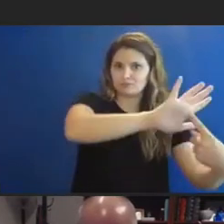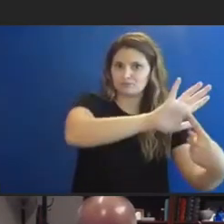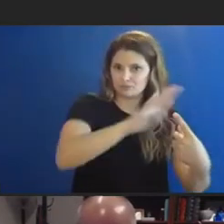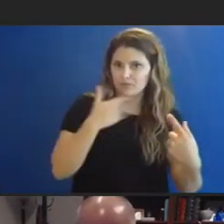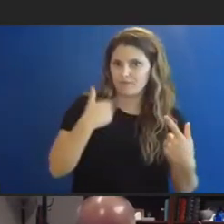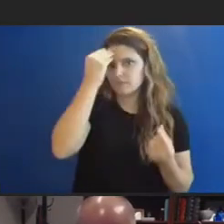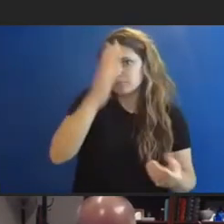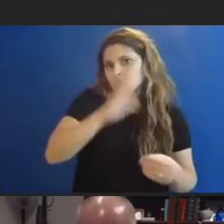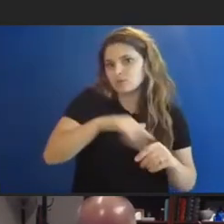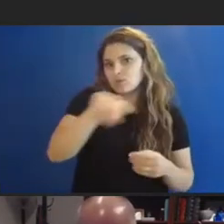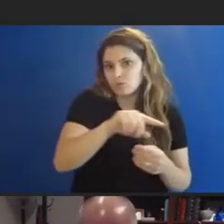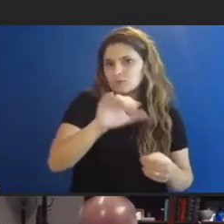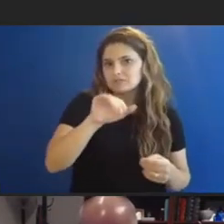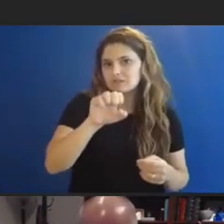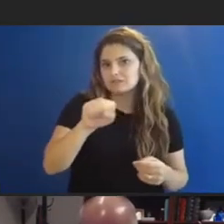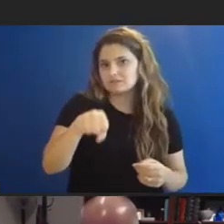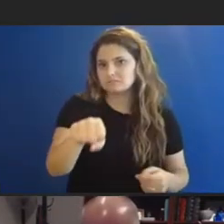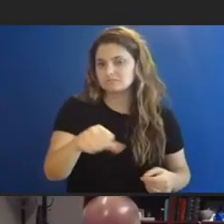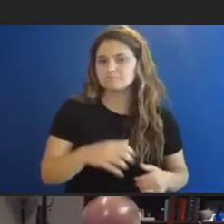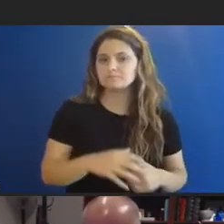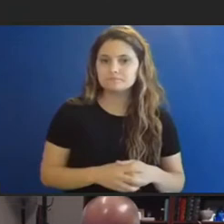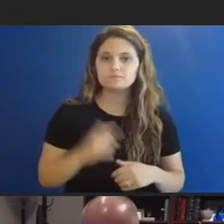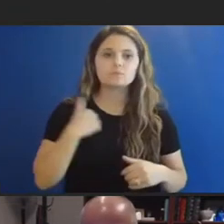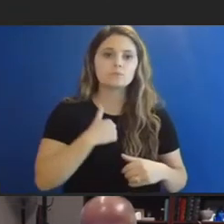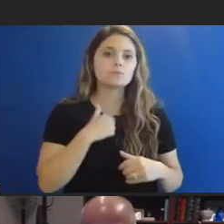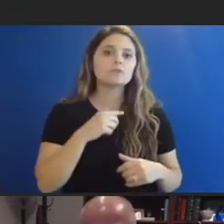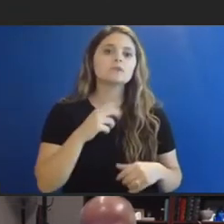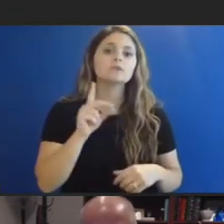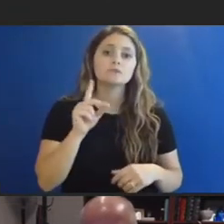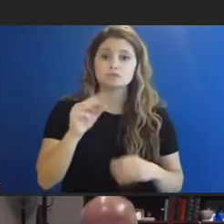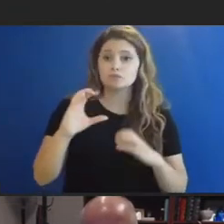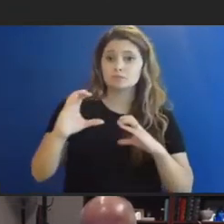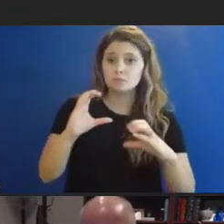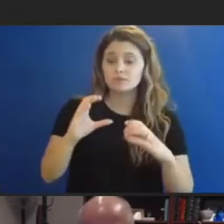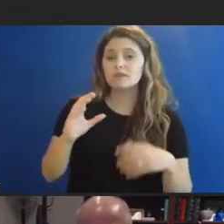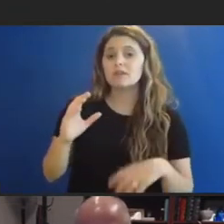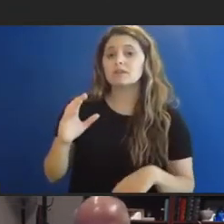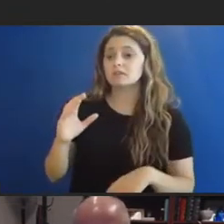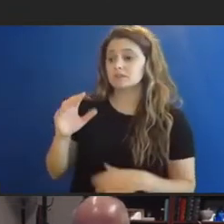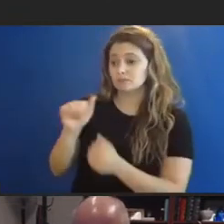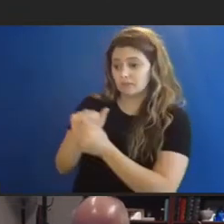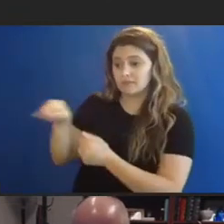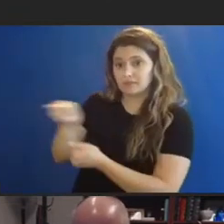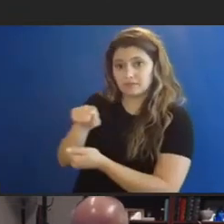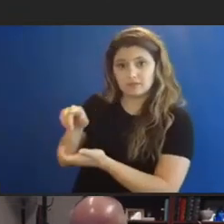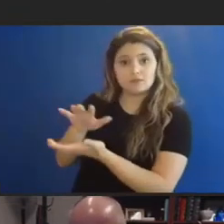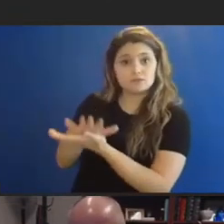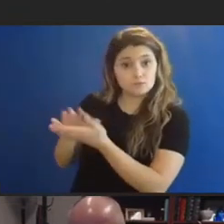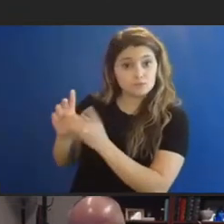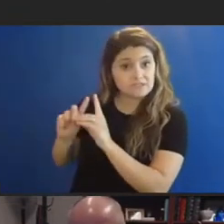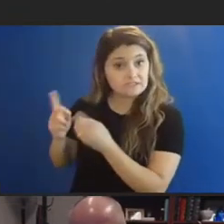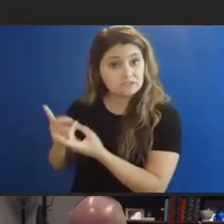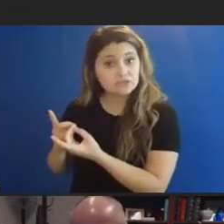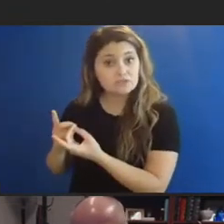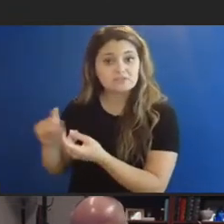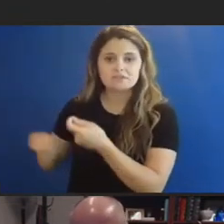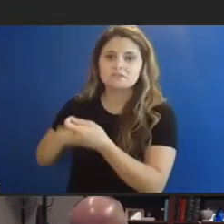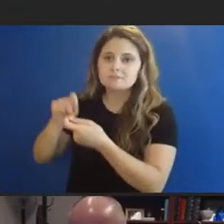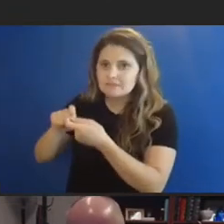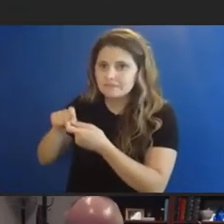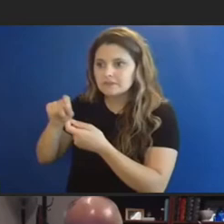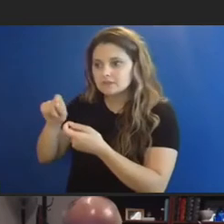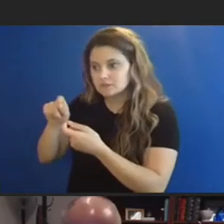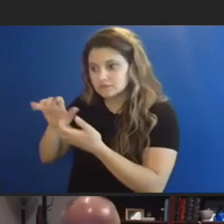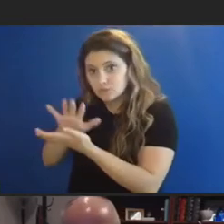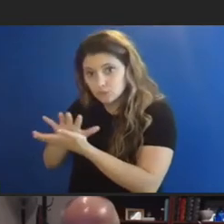those cases, and we communicate between our school districts, specific schools,